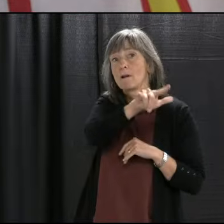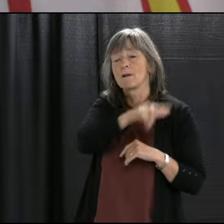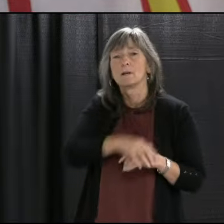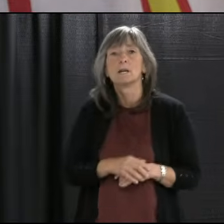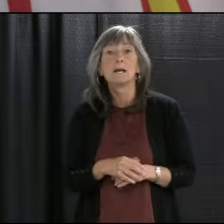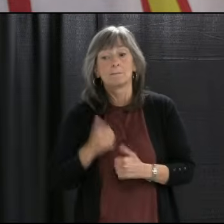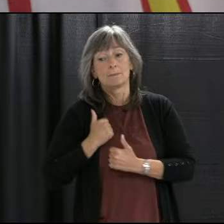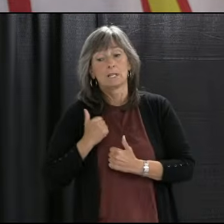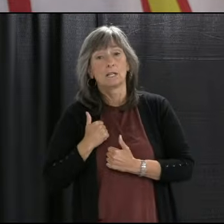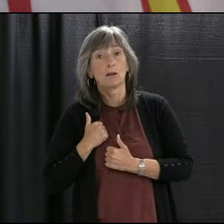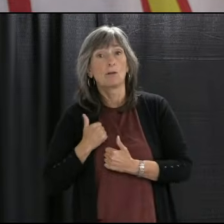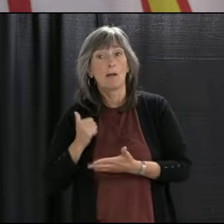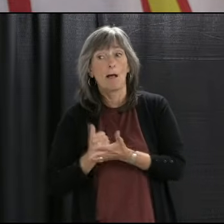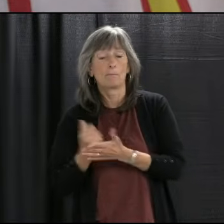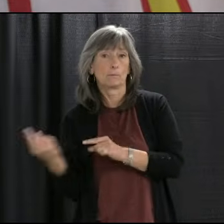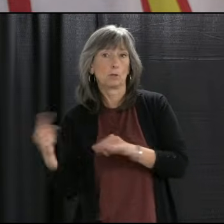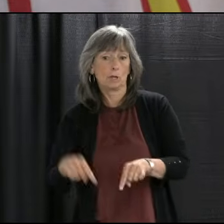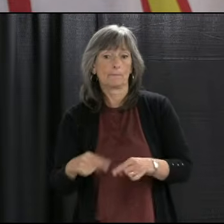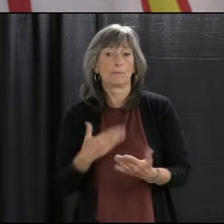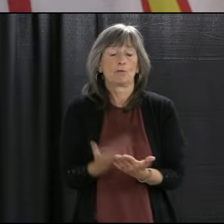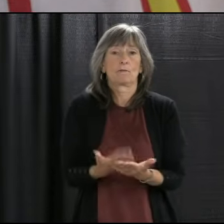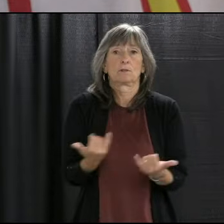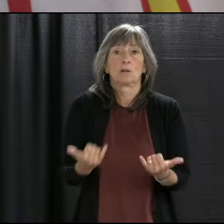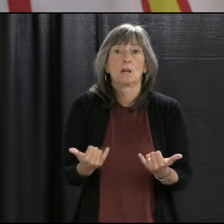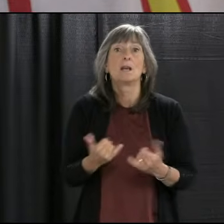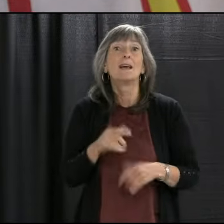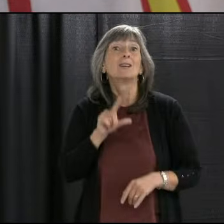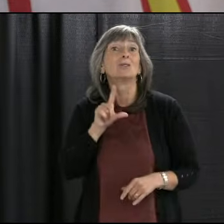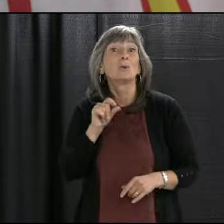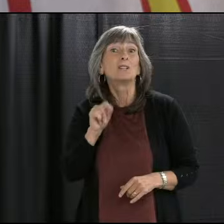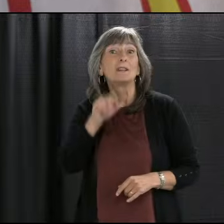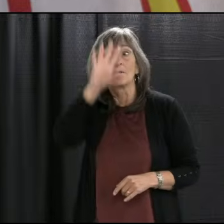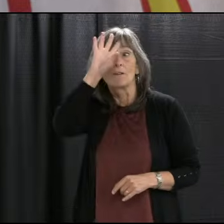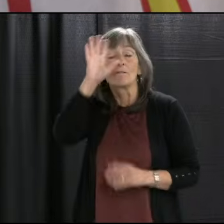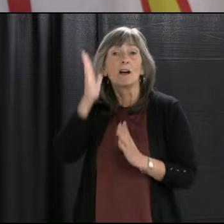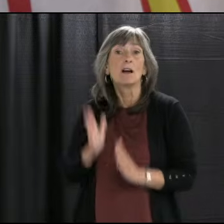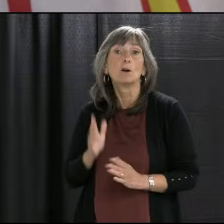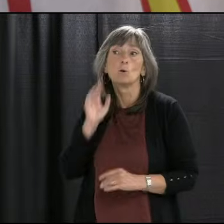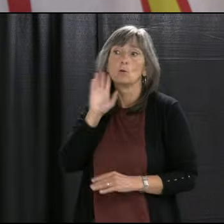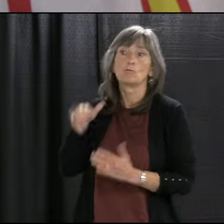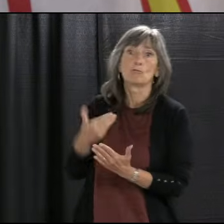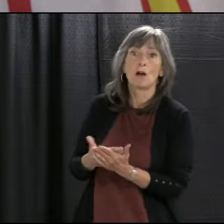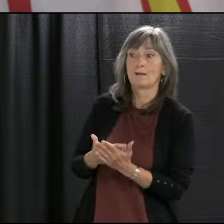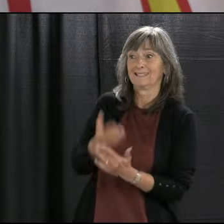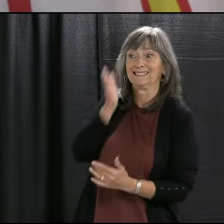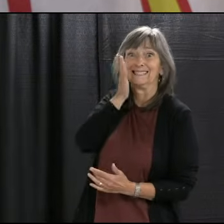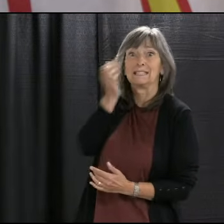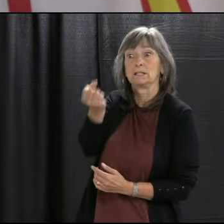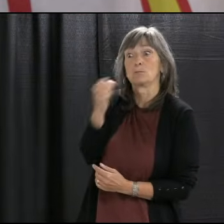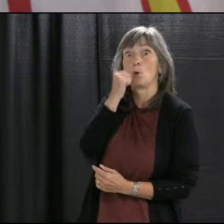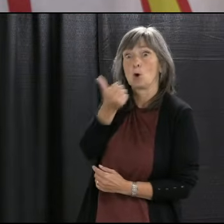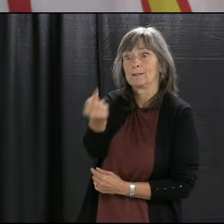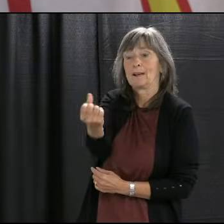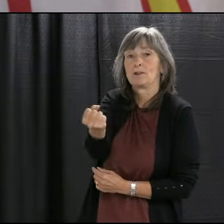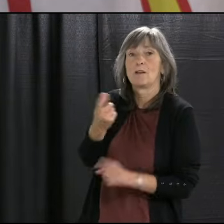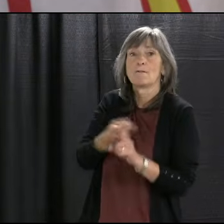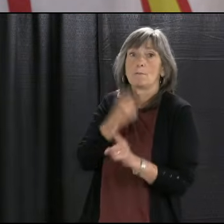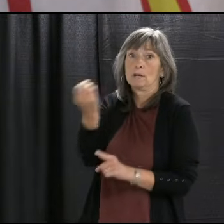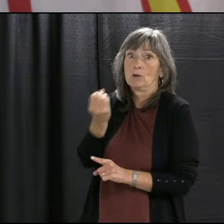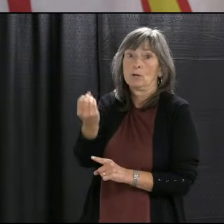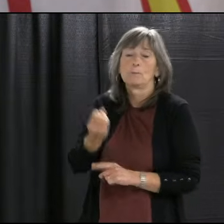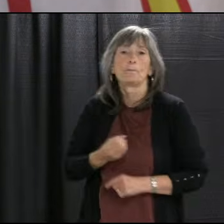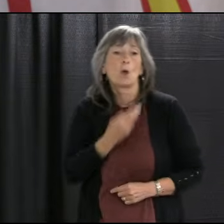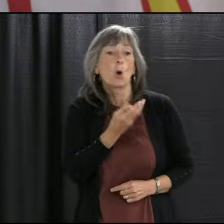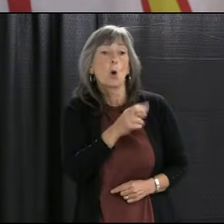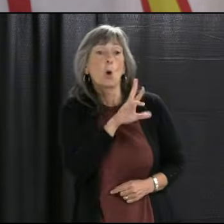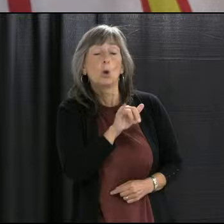later today, and as well 20 wildland firefighters will be arriving from Ontario on Saturday. The Holyrood